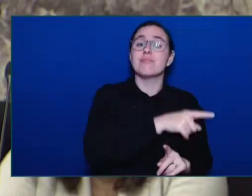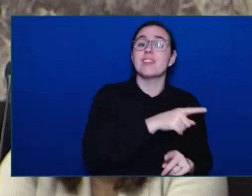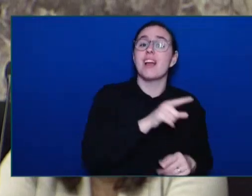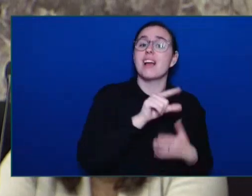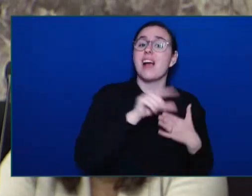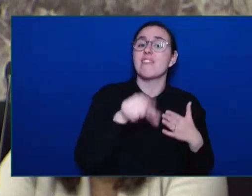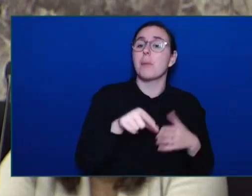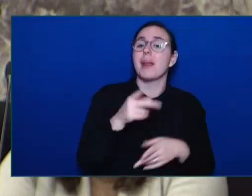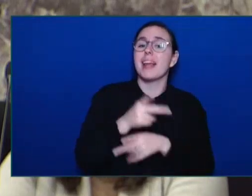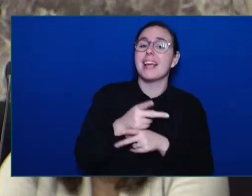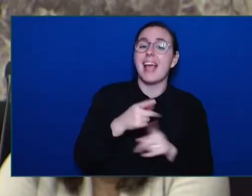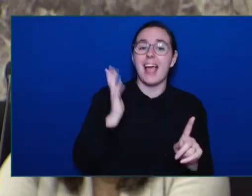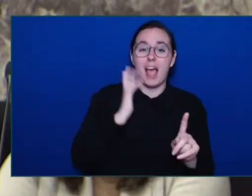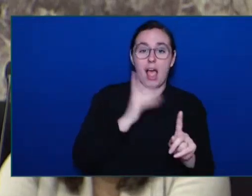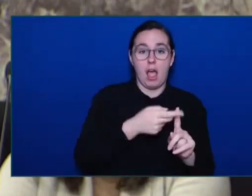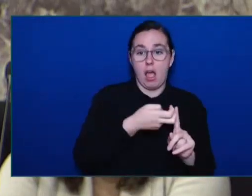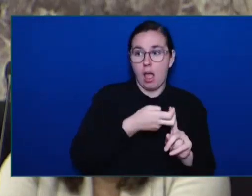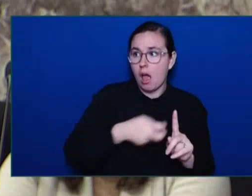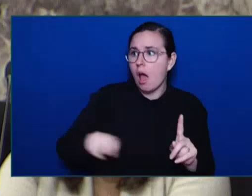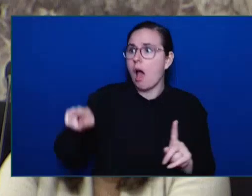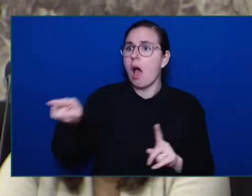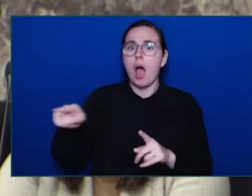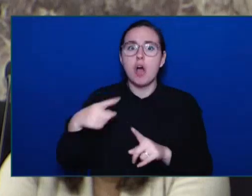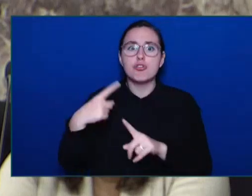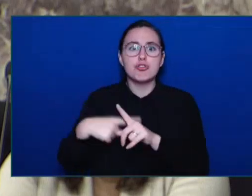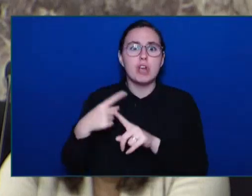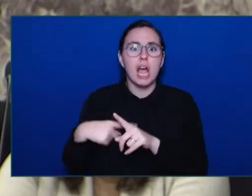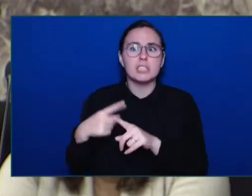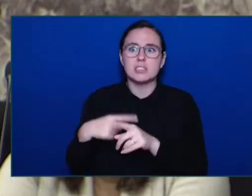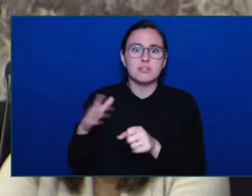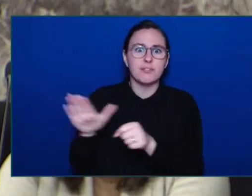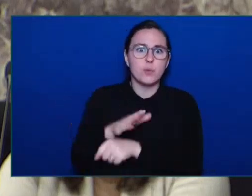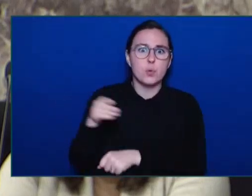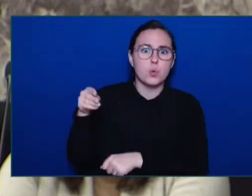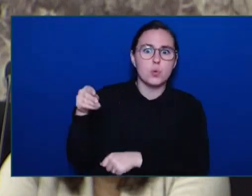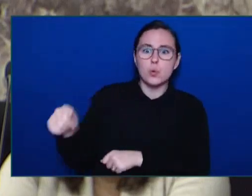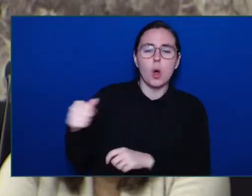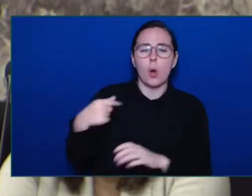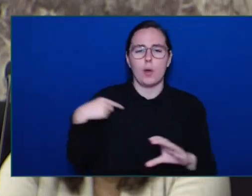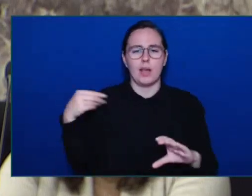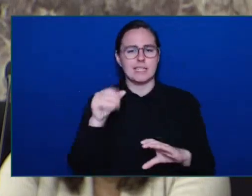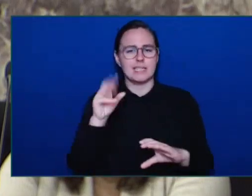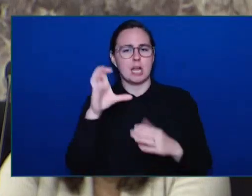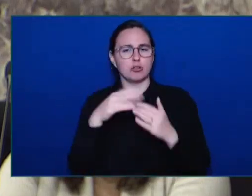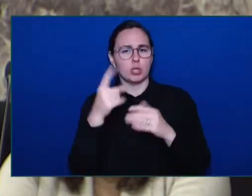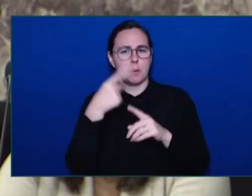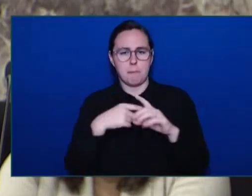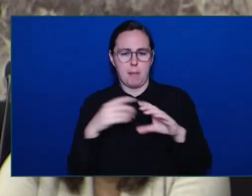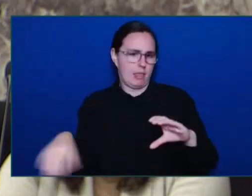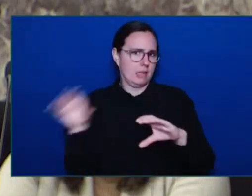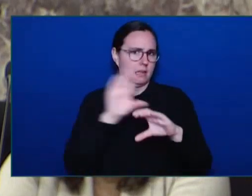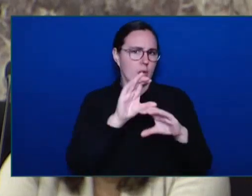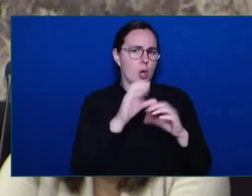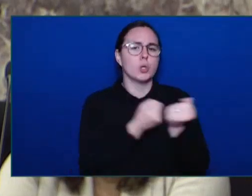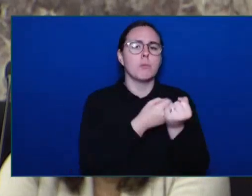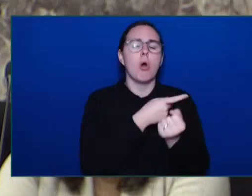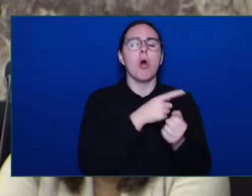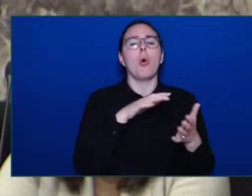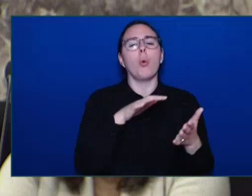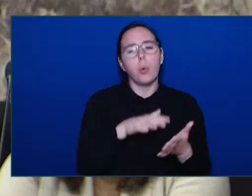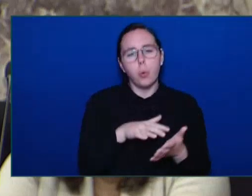rental. We raised the rates for caregivers, Honourable Speaker. We raised the rates for foster carers and extended family carers